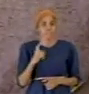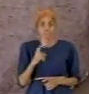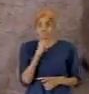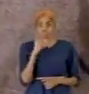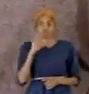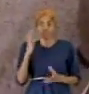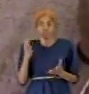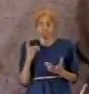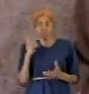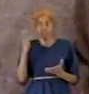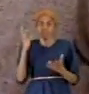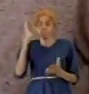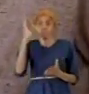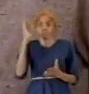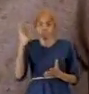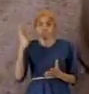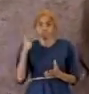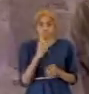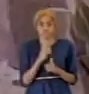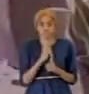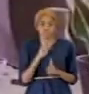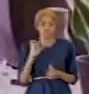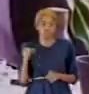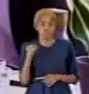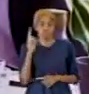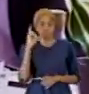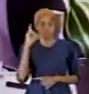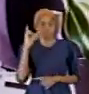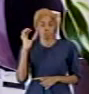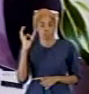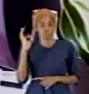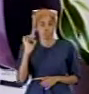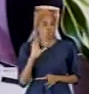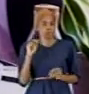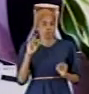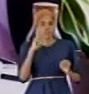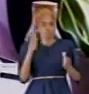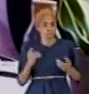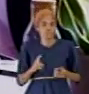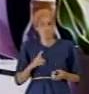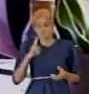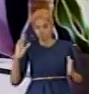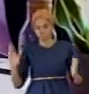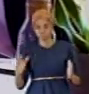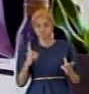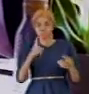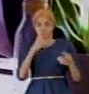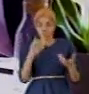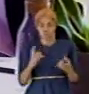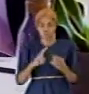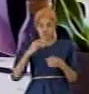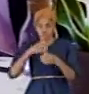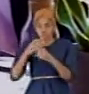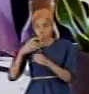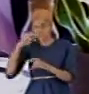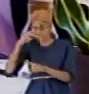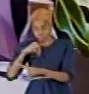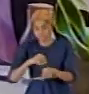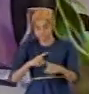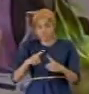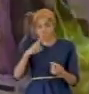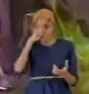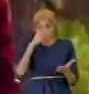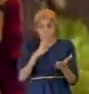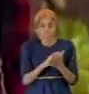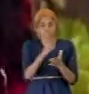preach, just to preach. You want to persuade. You want to convince. You want to get them from where